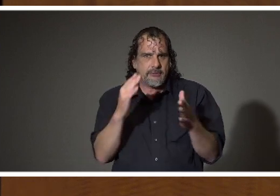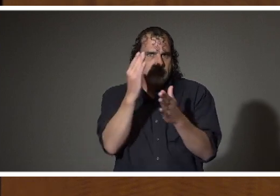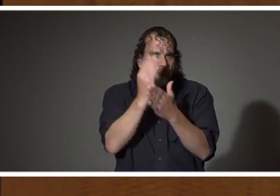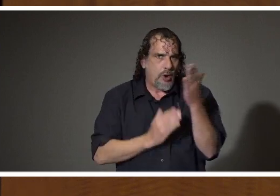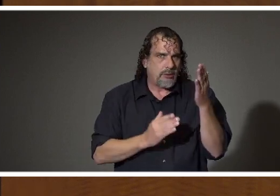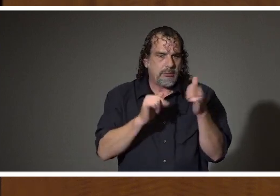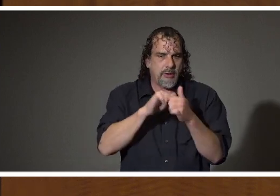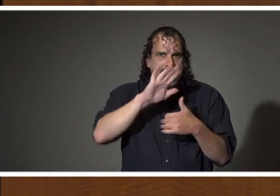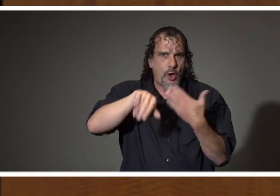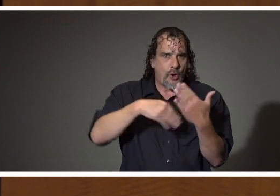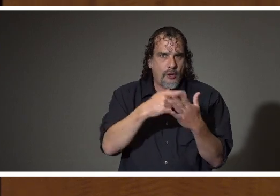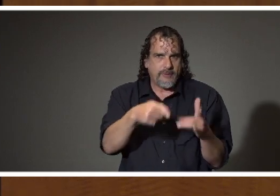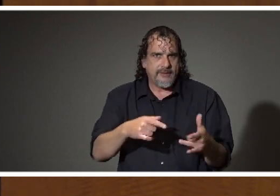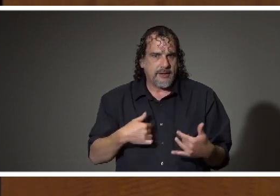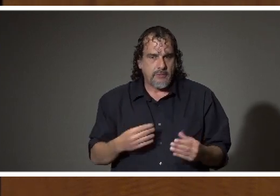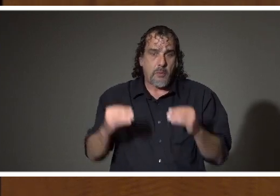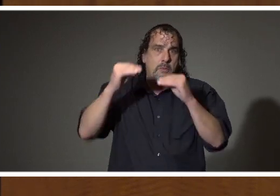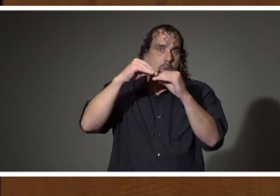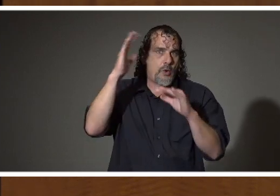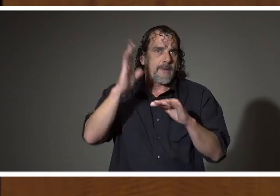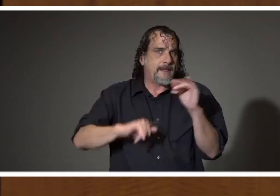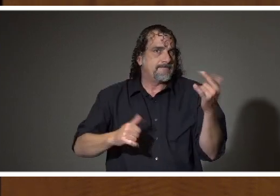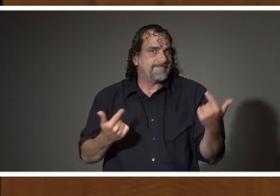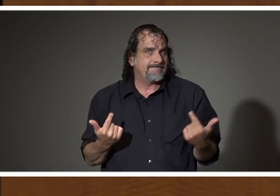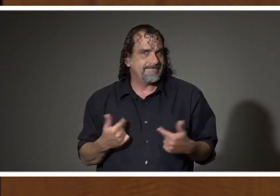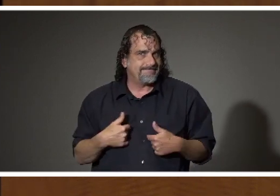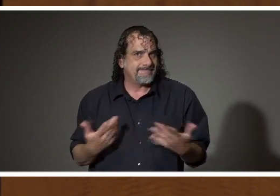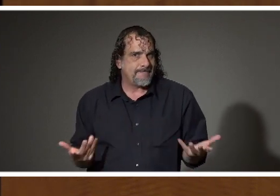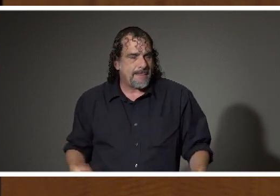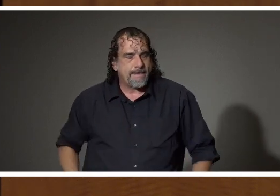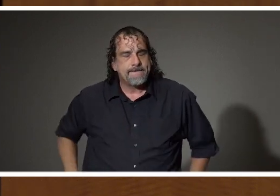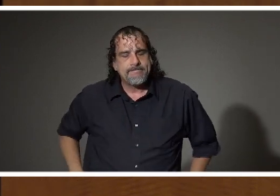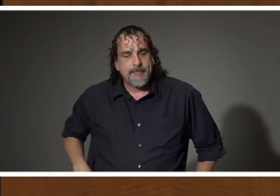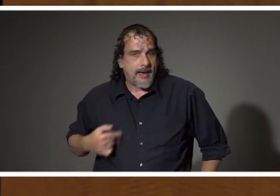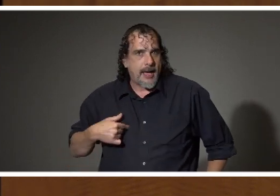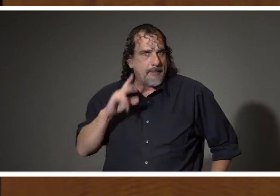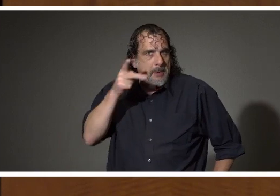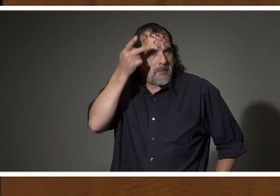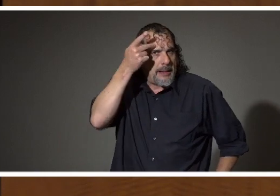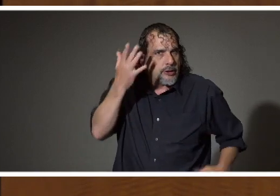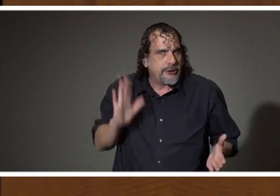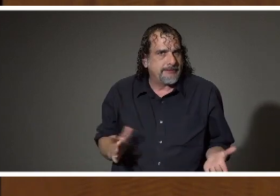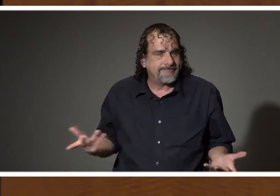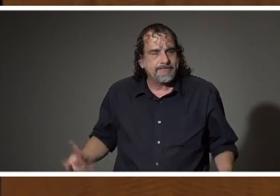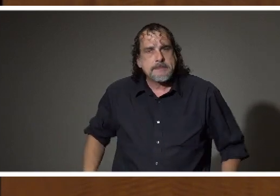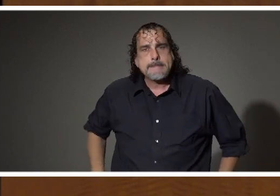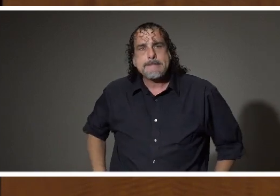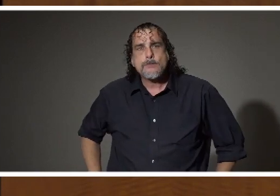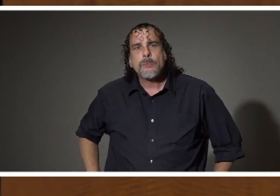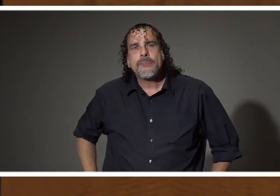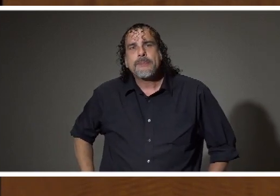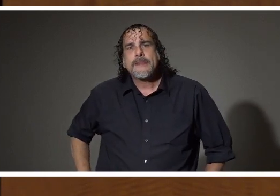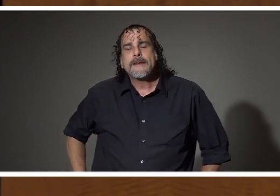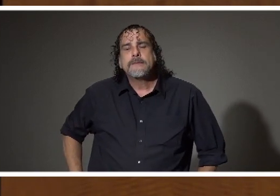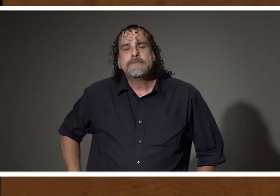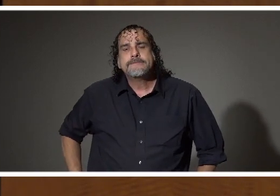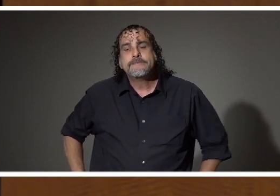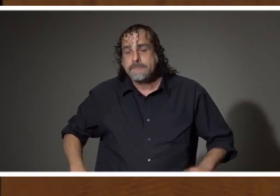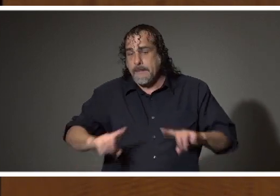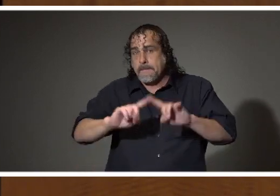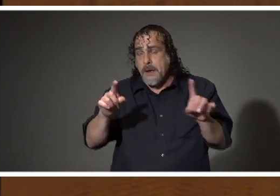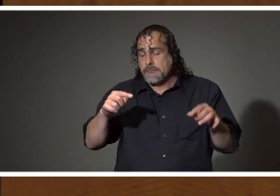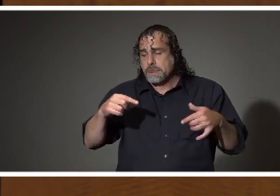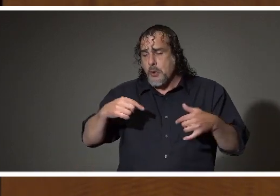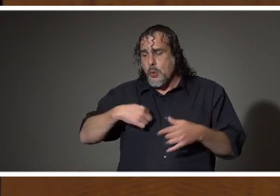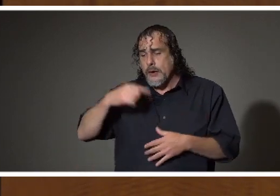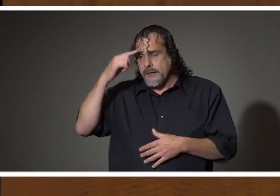measures much more so than any politician ever will. But we think that we have been